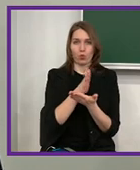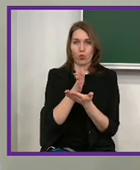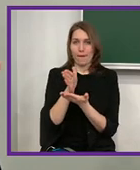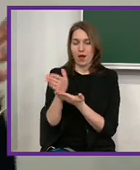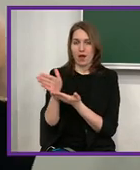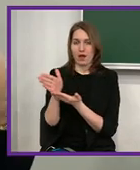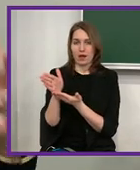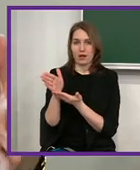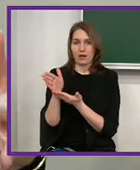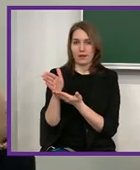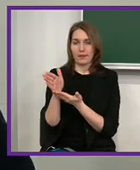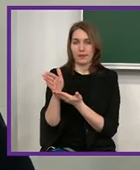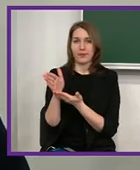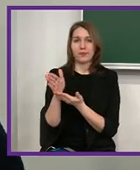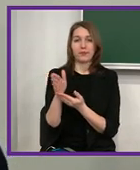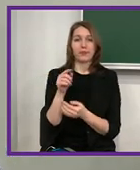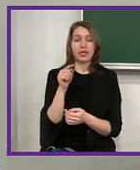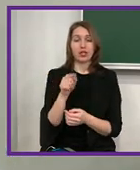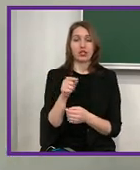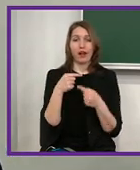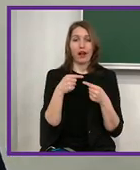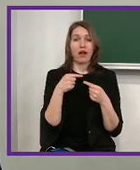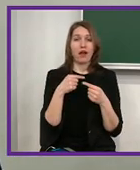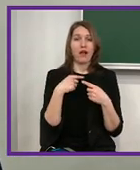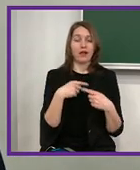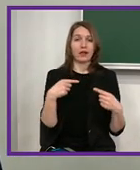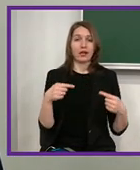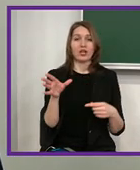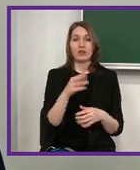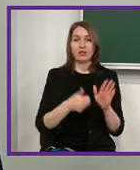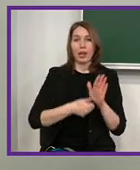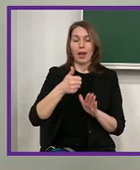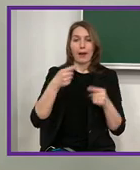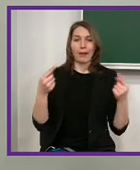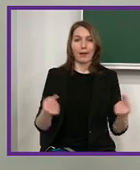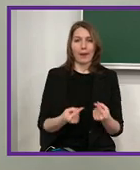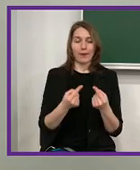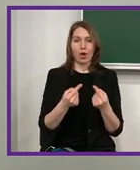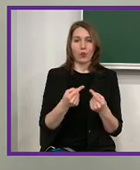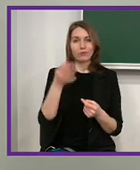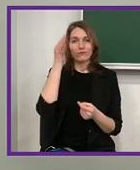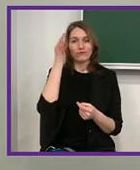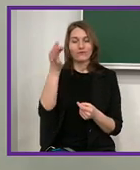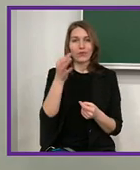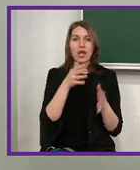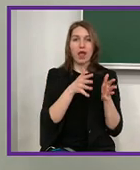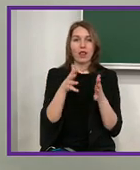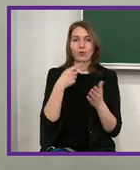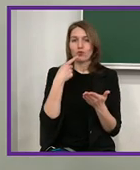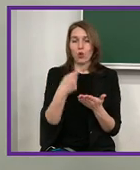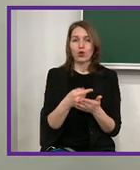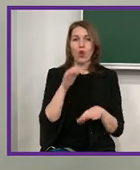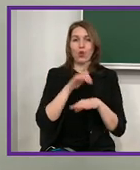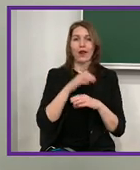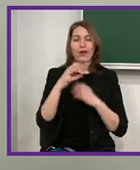the identification of a particular impact that occurs in a particular context or geography or product line, or which may occur, by triggered